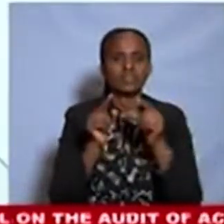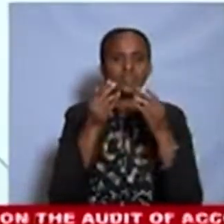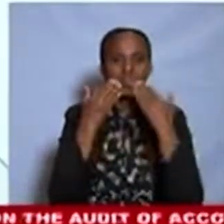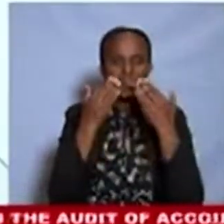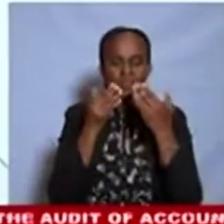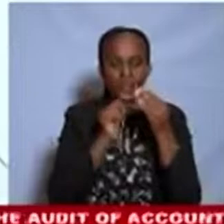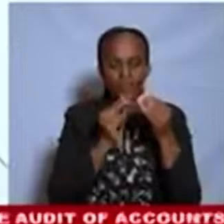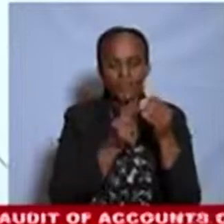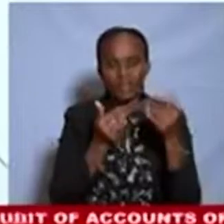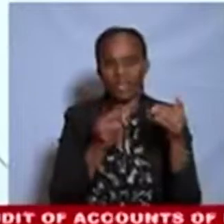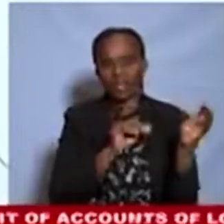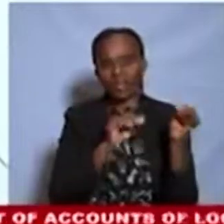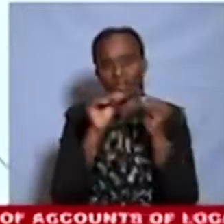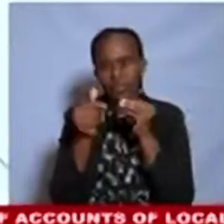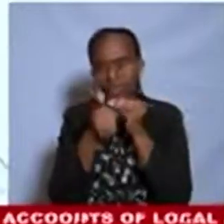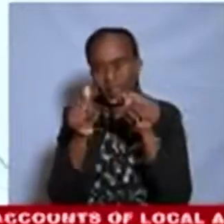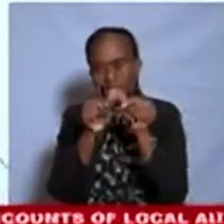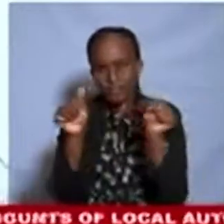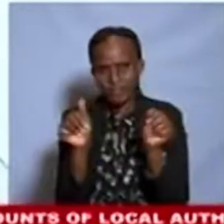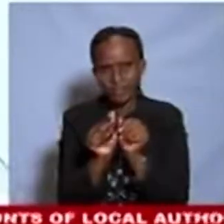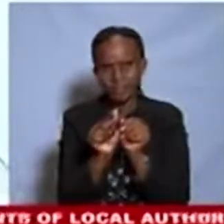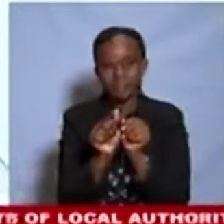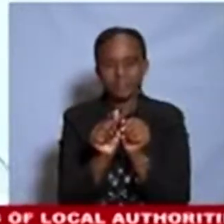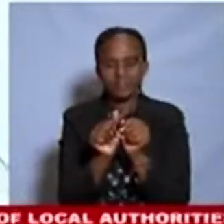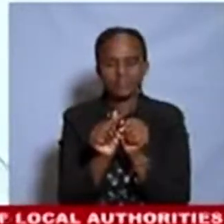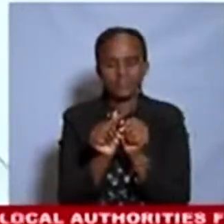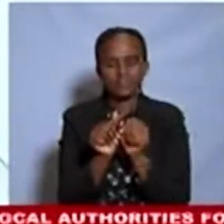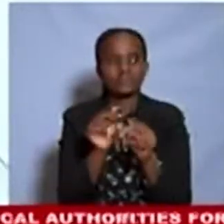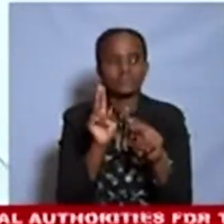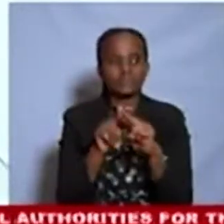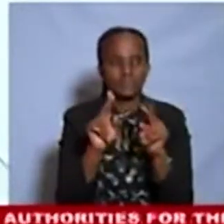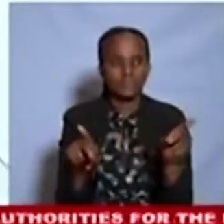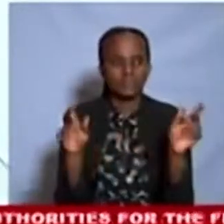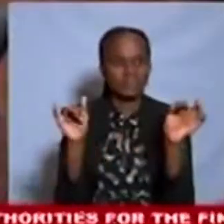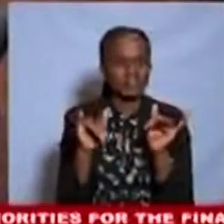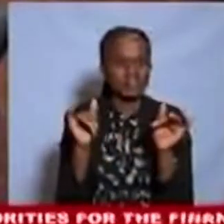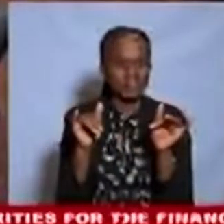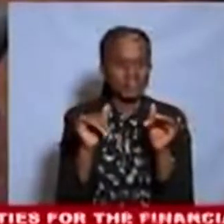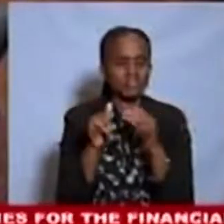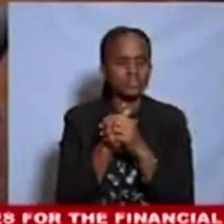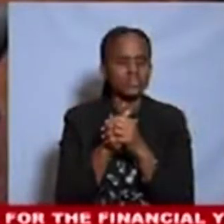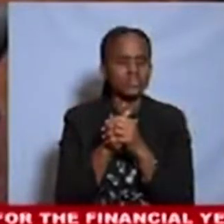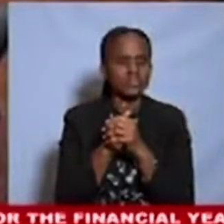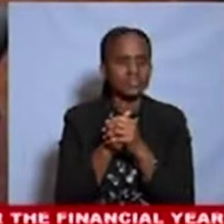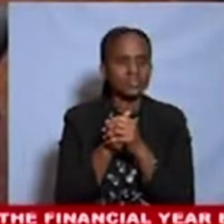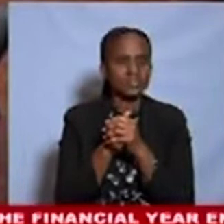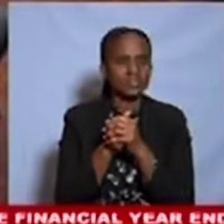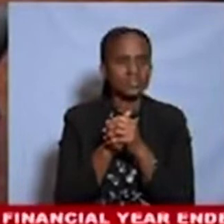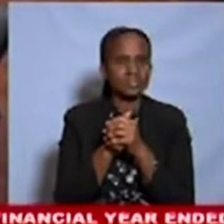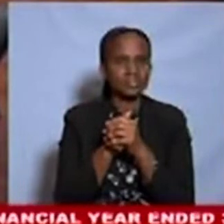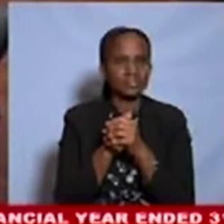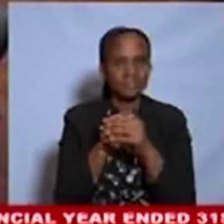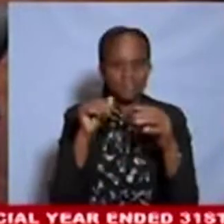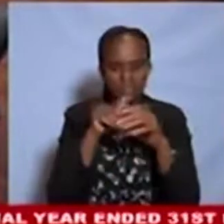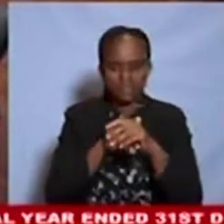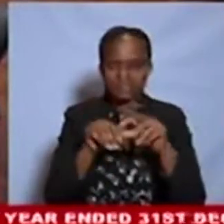Okay, let's go to another area. Now, we've been here for... Yes, Chair. Yeah. Yes, Chair. In the same vein, I want to